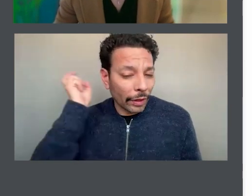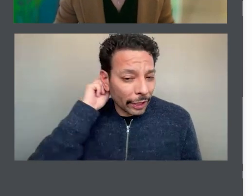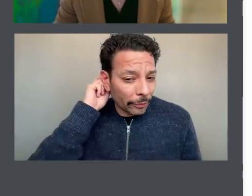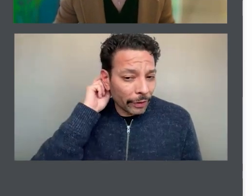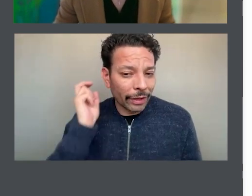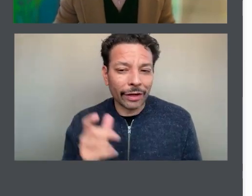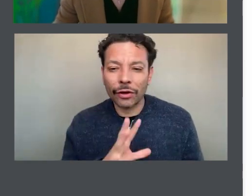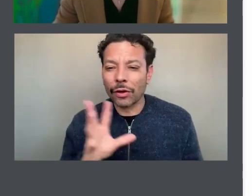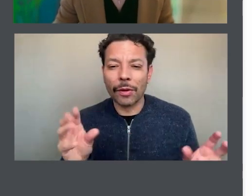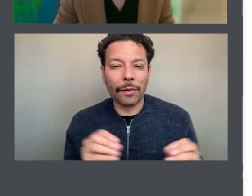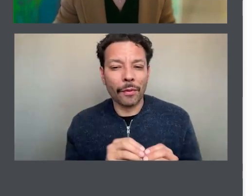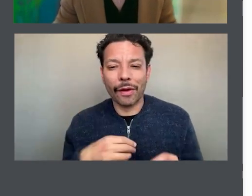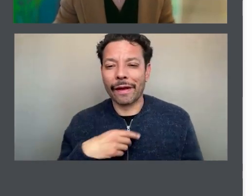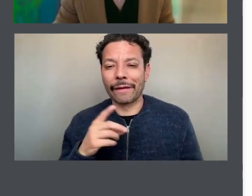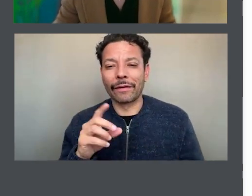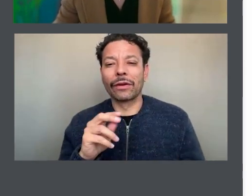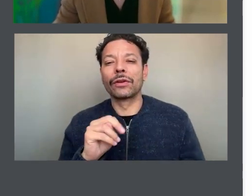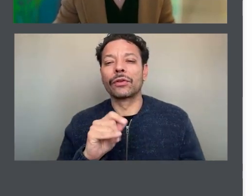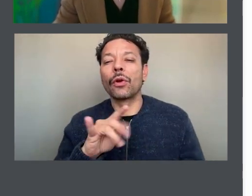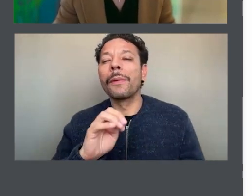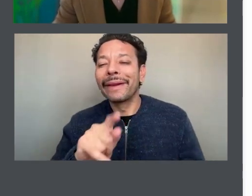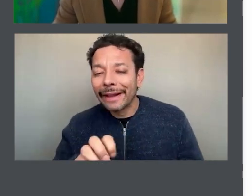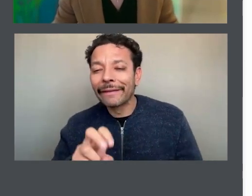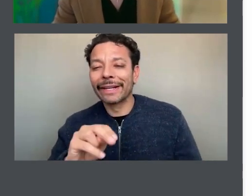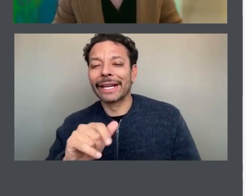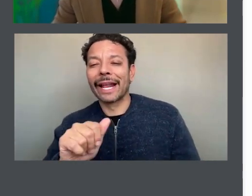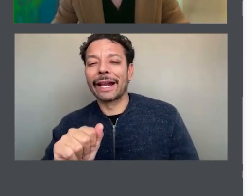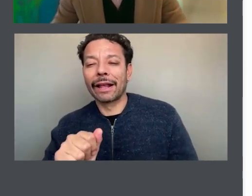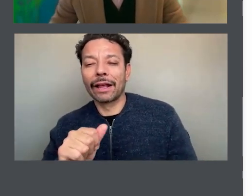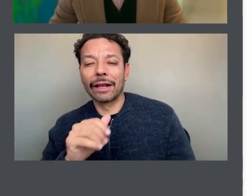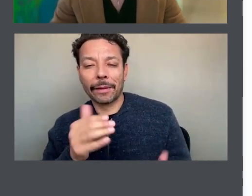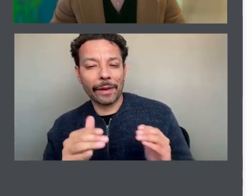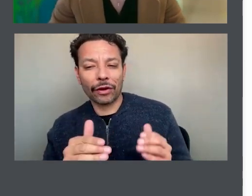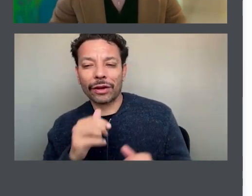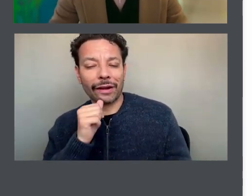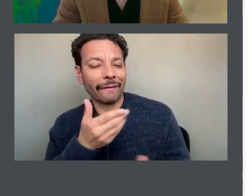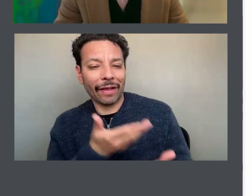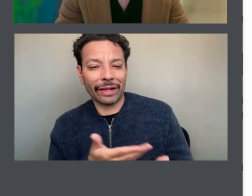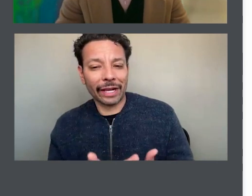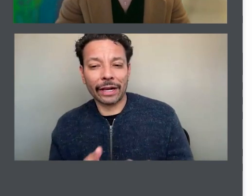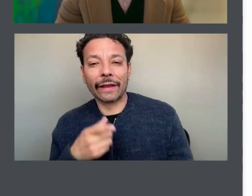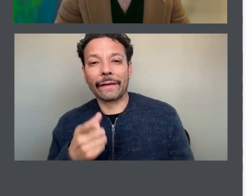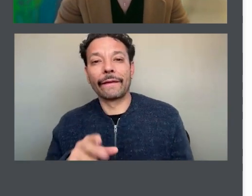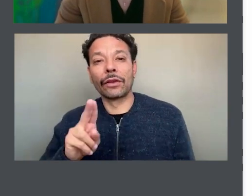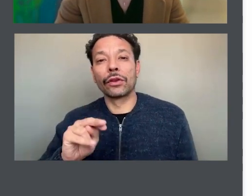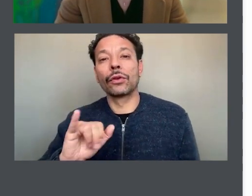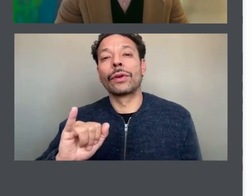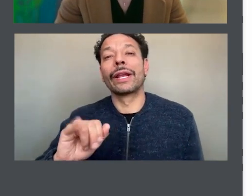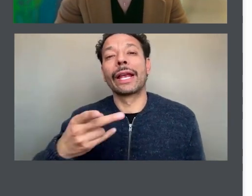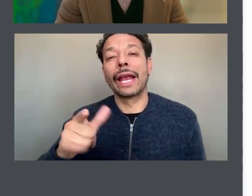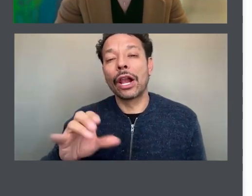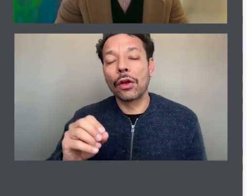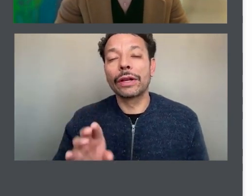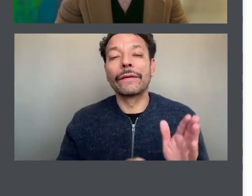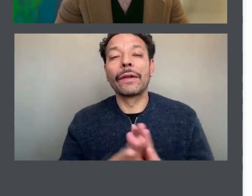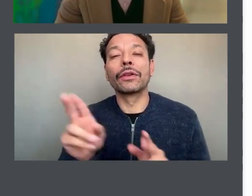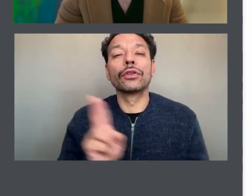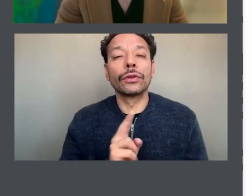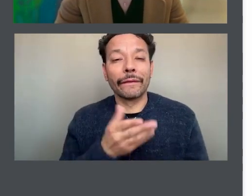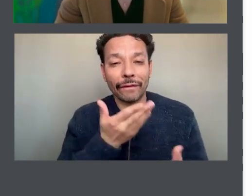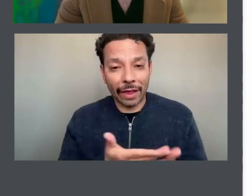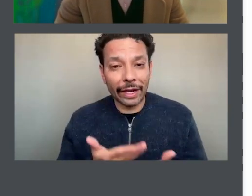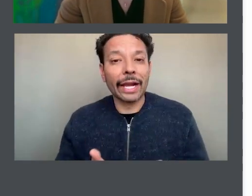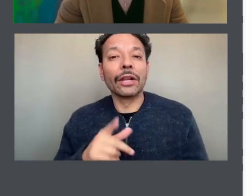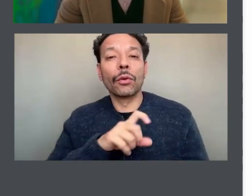no normative data to compare to, and it is not validated. The Unihilo, on the other hand, was developed using a